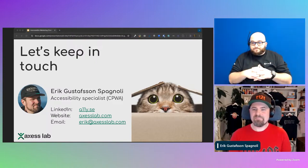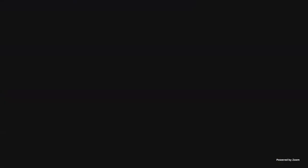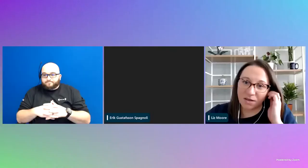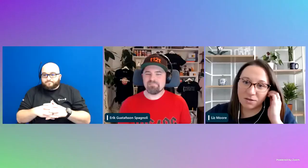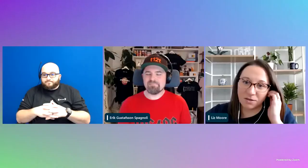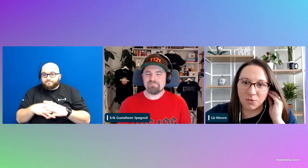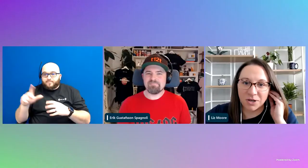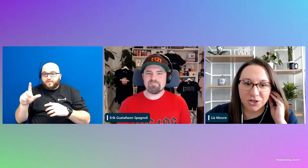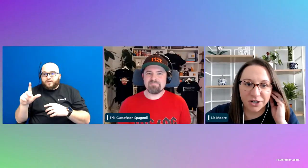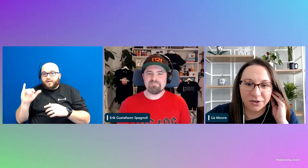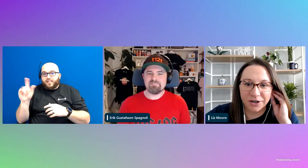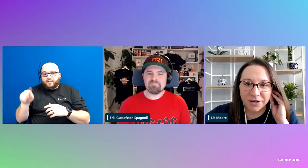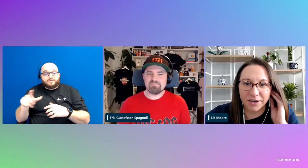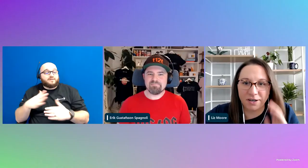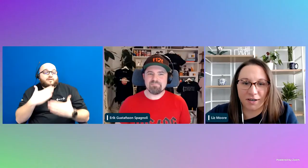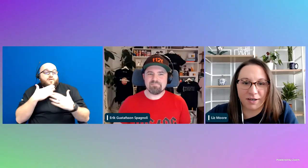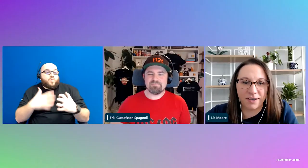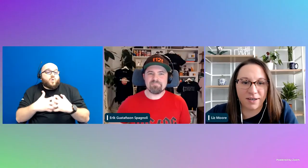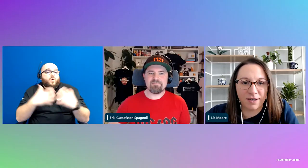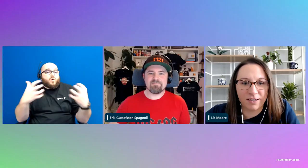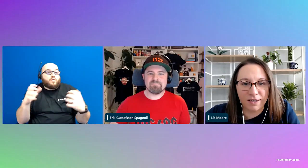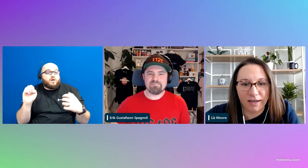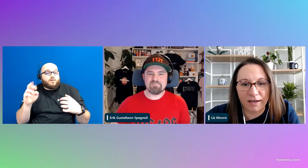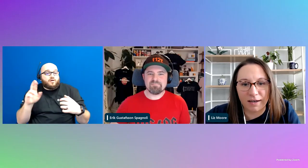Awesome. Thank you so much, Erik.